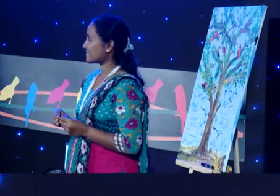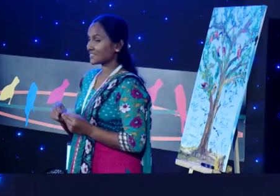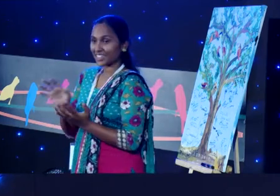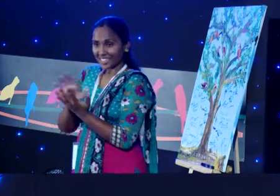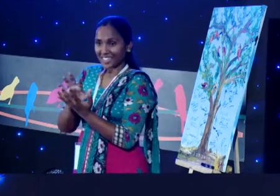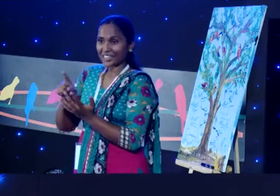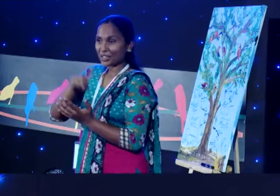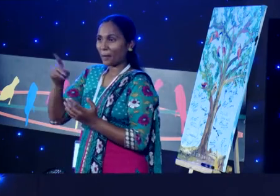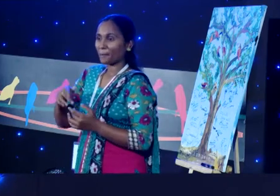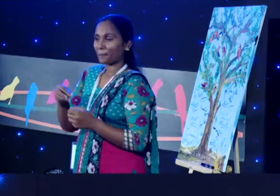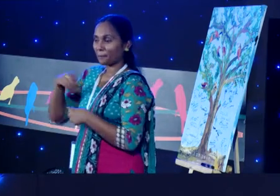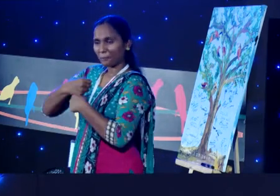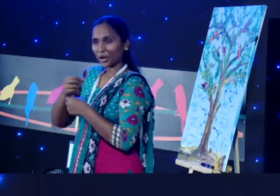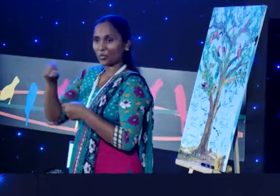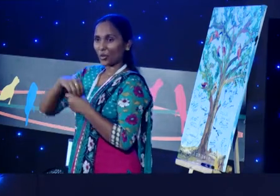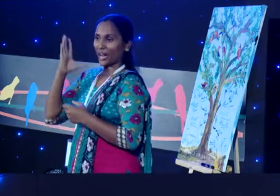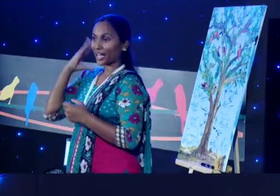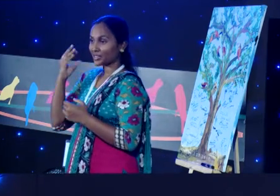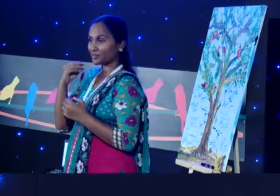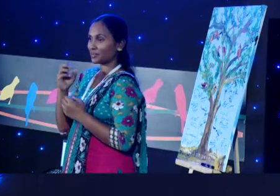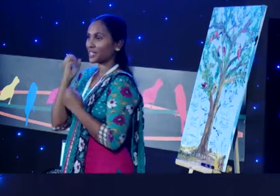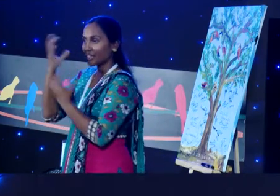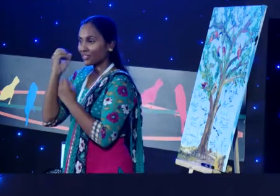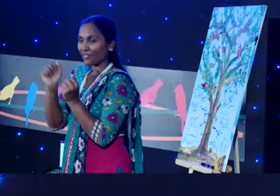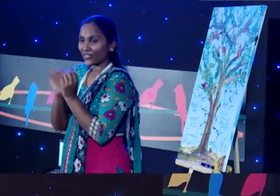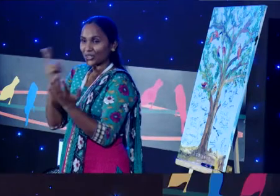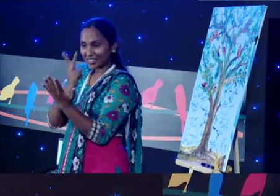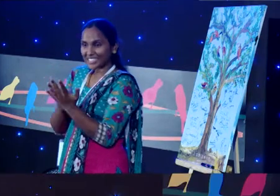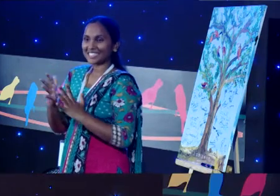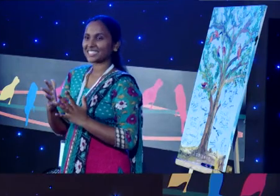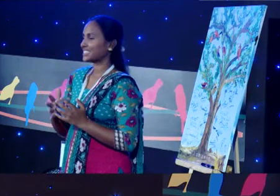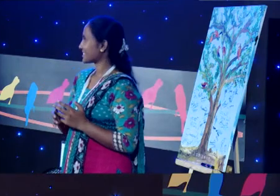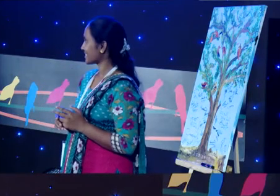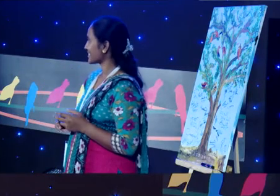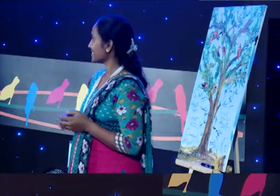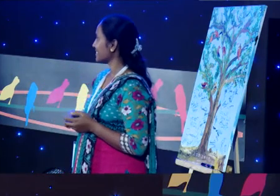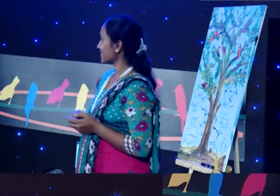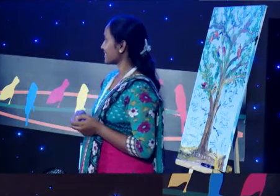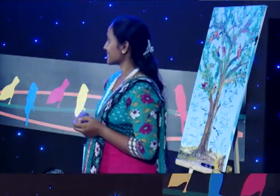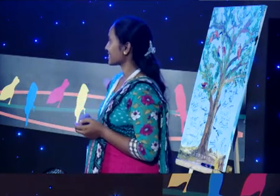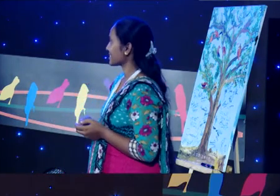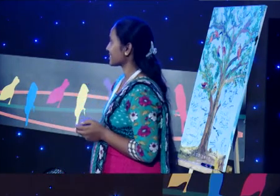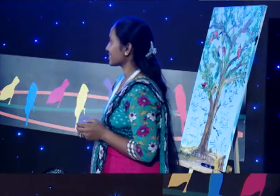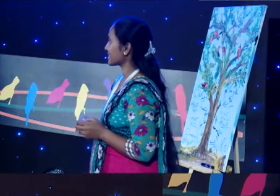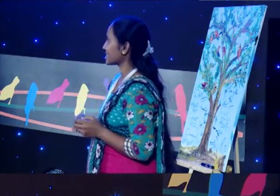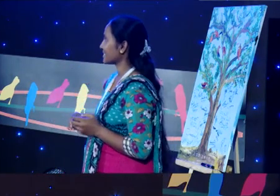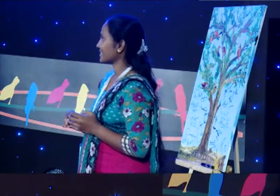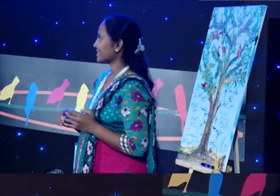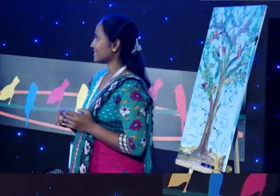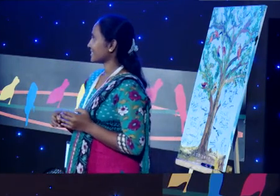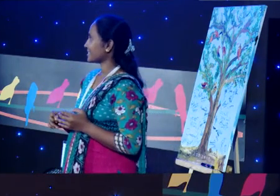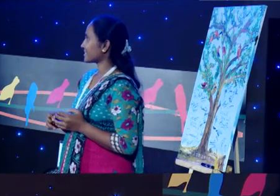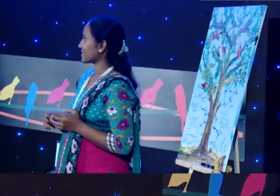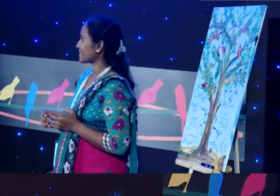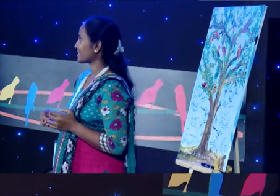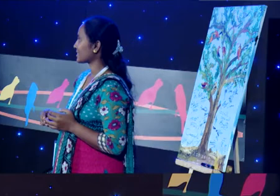experience information without looking at it, right? Like, you can see a call, you can feel a call coming, you can set vibration patterns